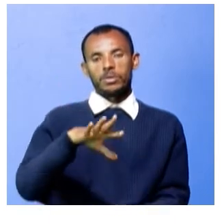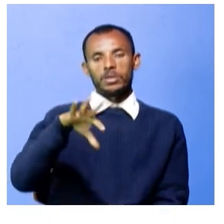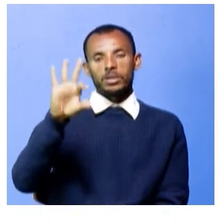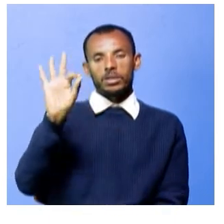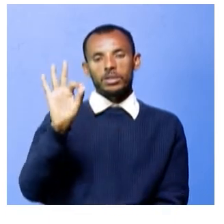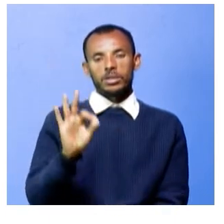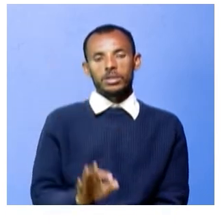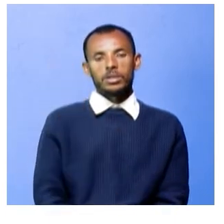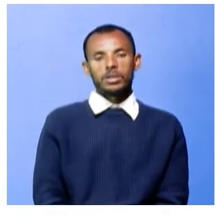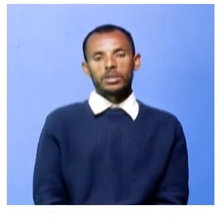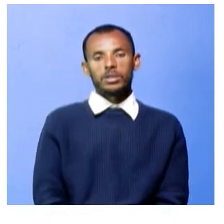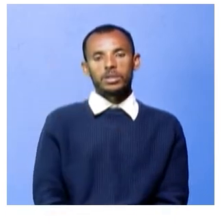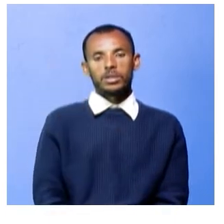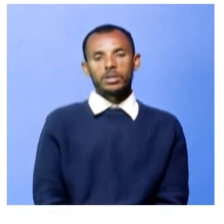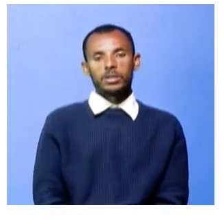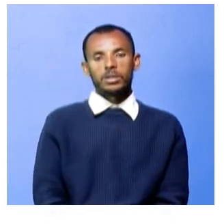getting